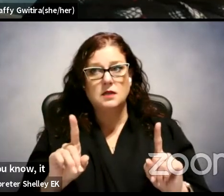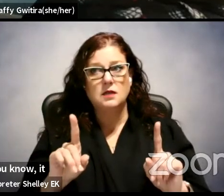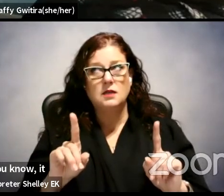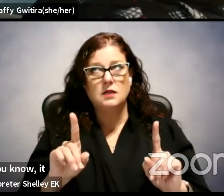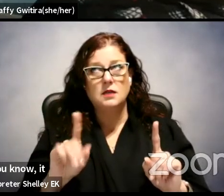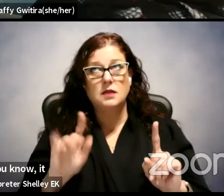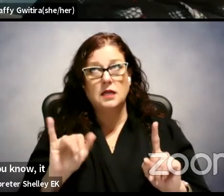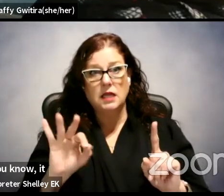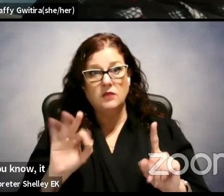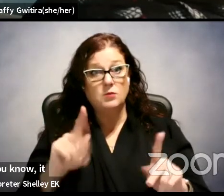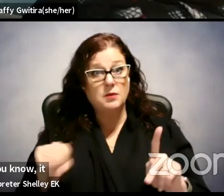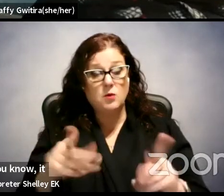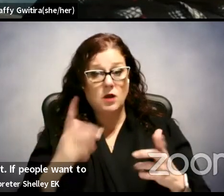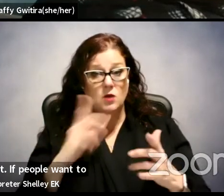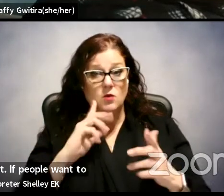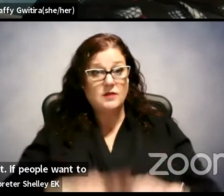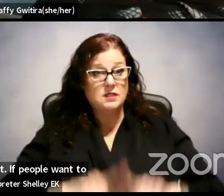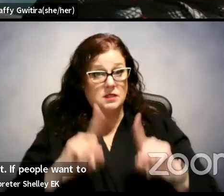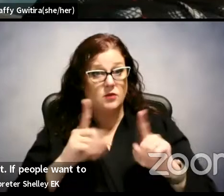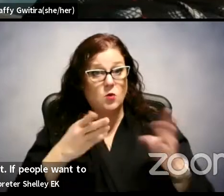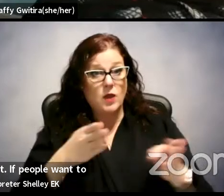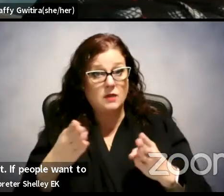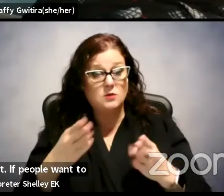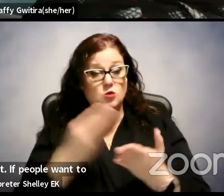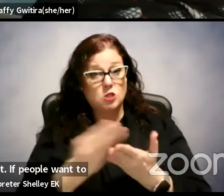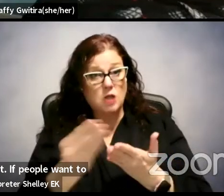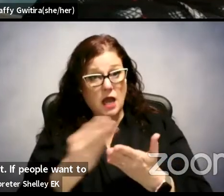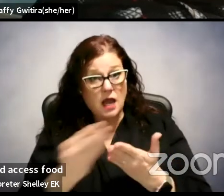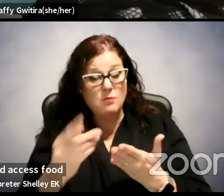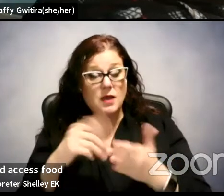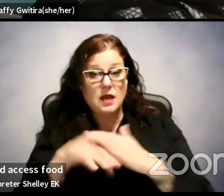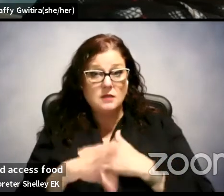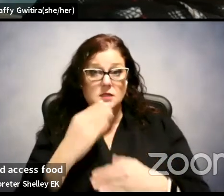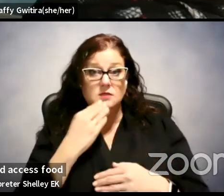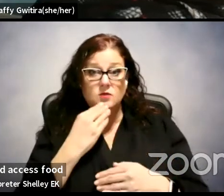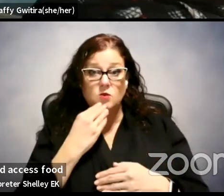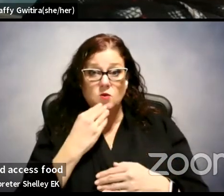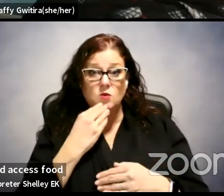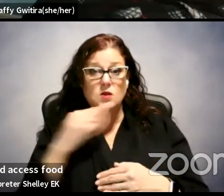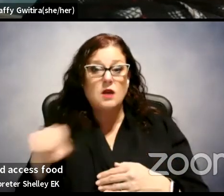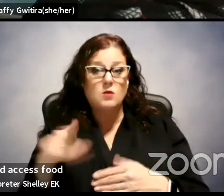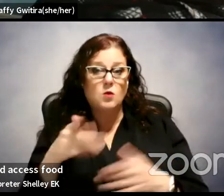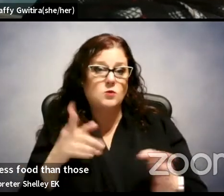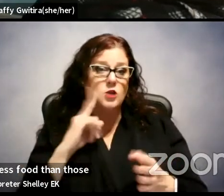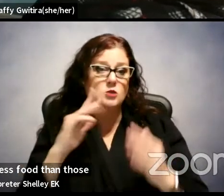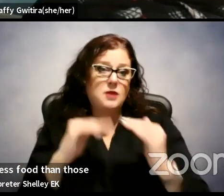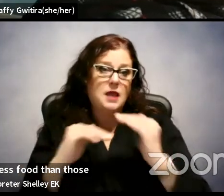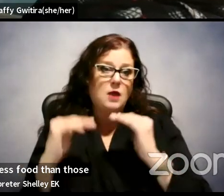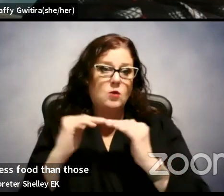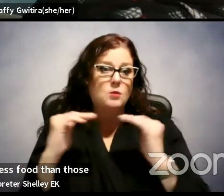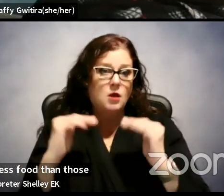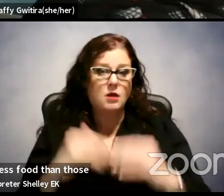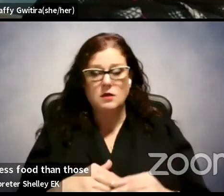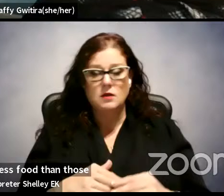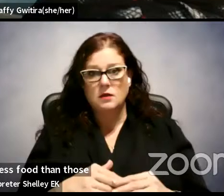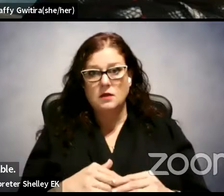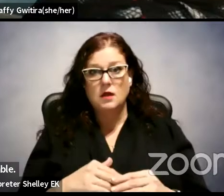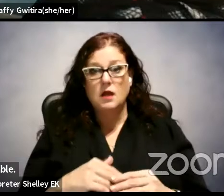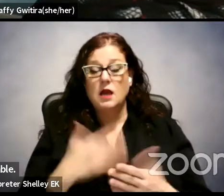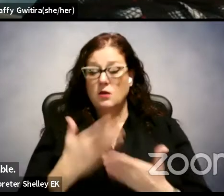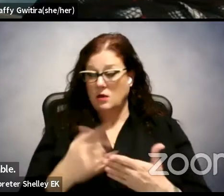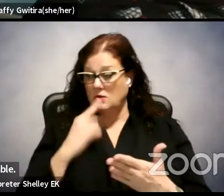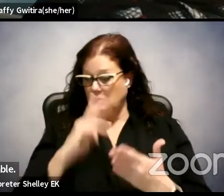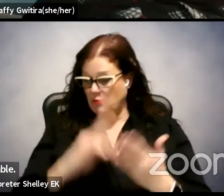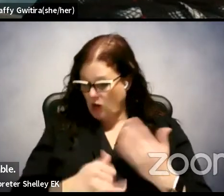if people want to have different ways to shop and access food, then those ways should be equitable. What brought me to this